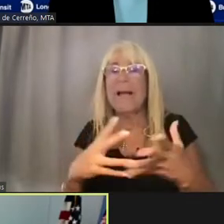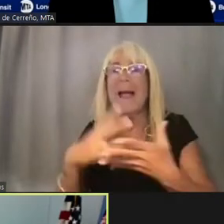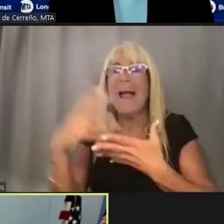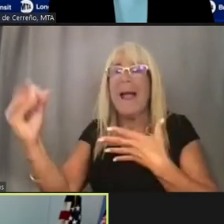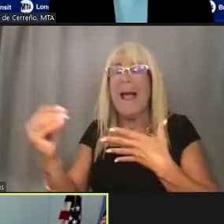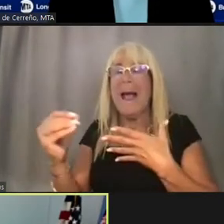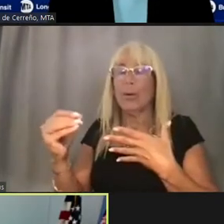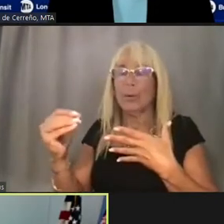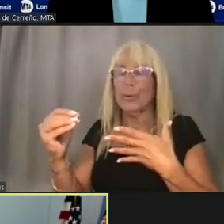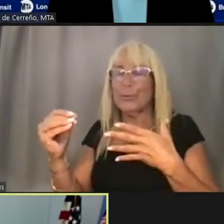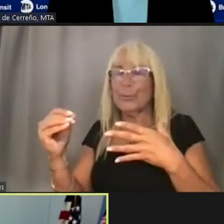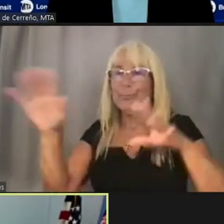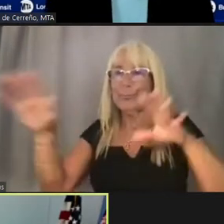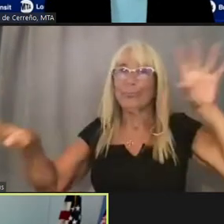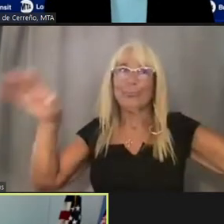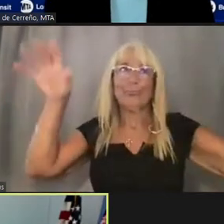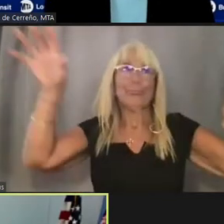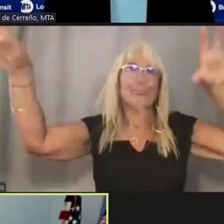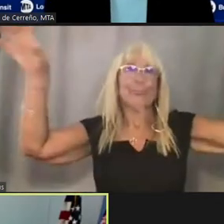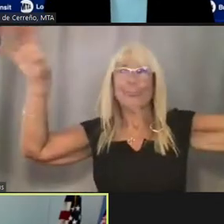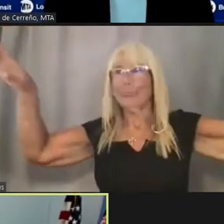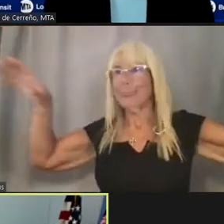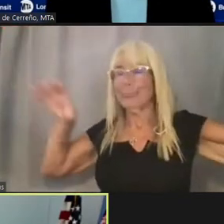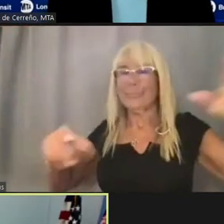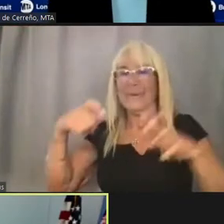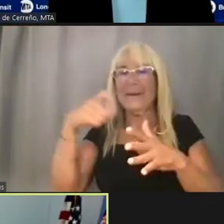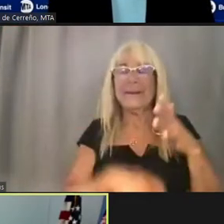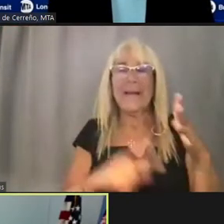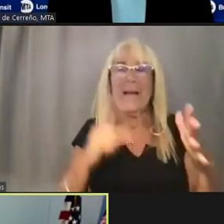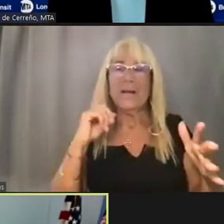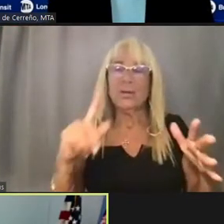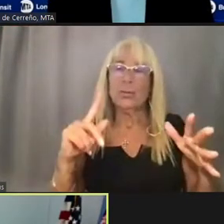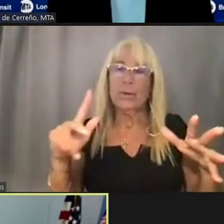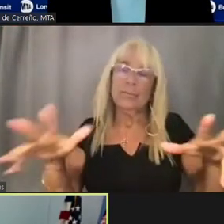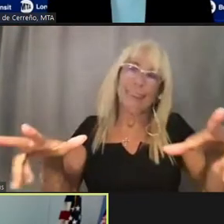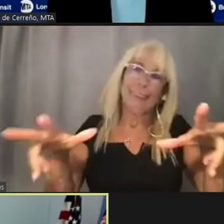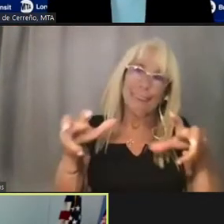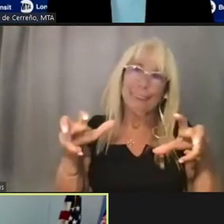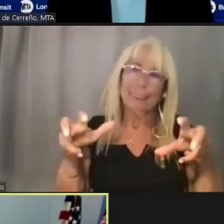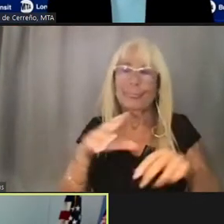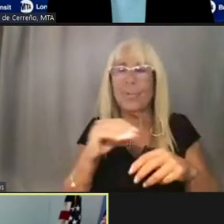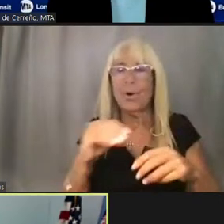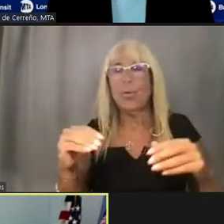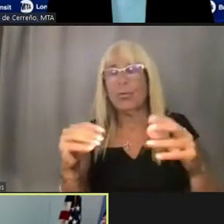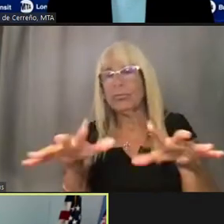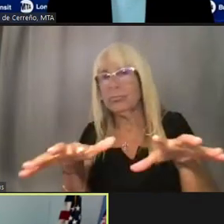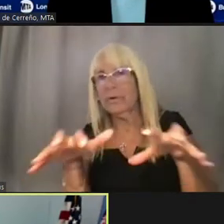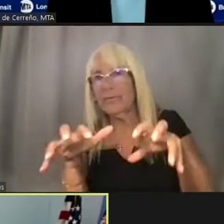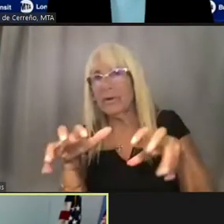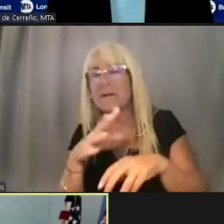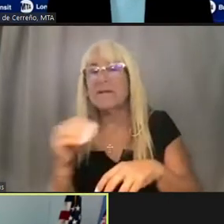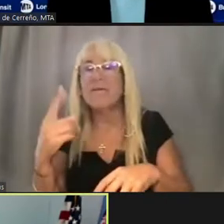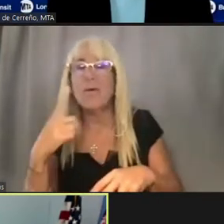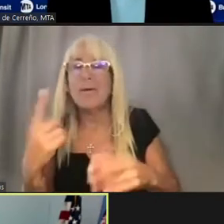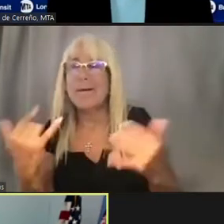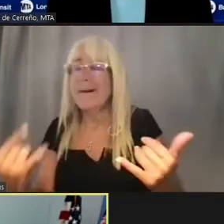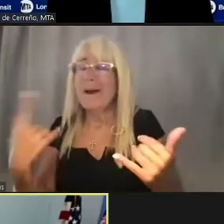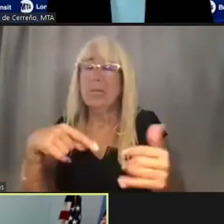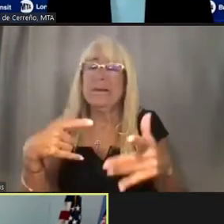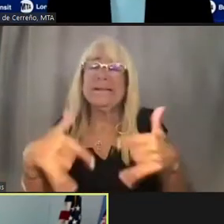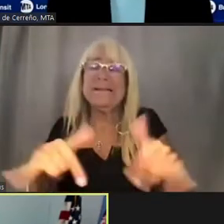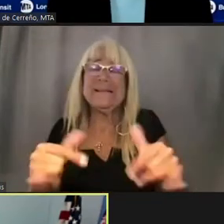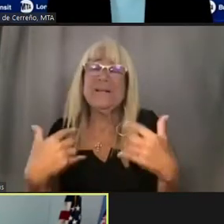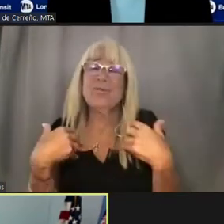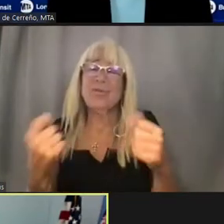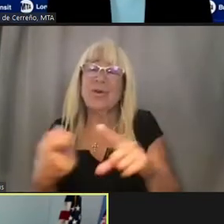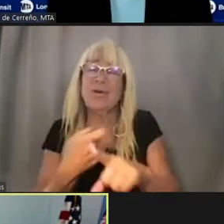that will families and businesses in New York City at a time of record inflation while we are still recovering from the